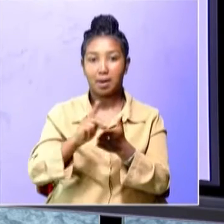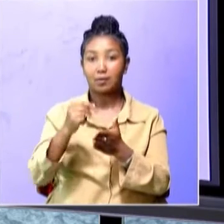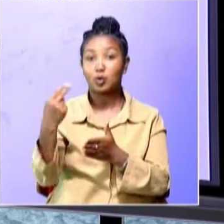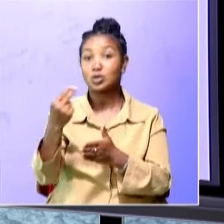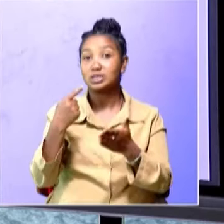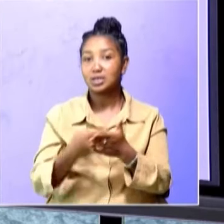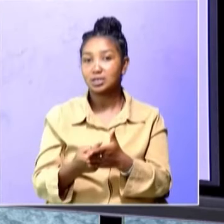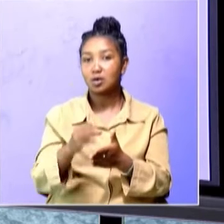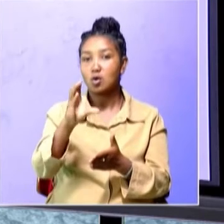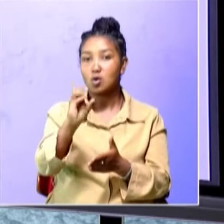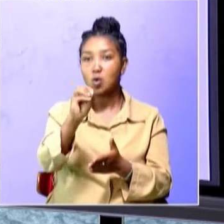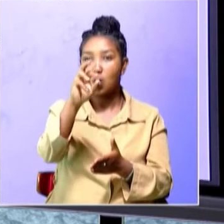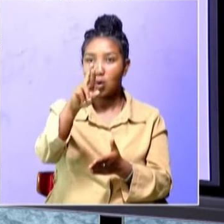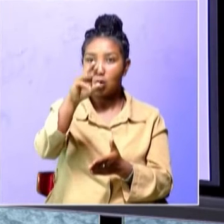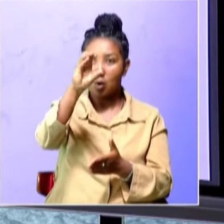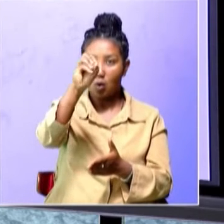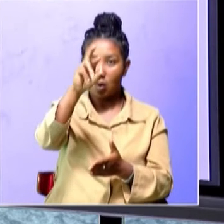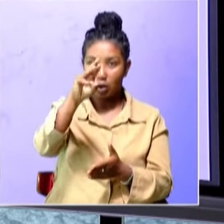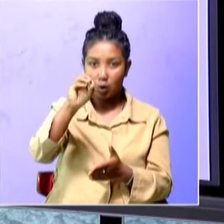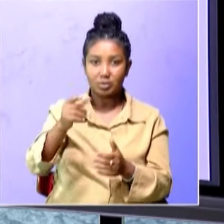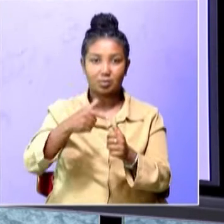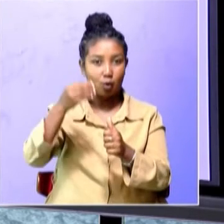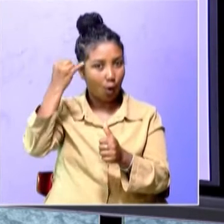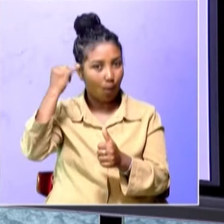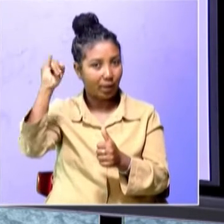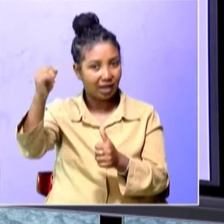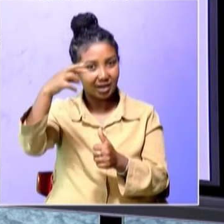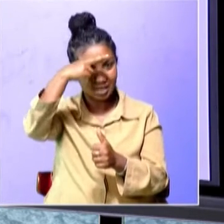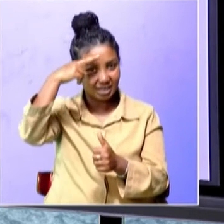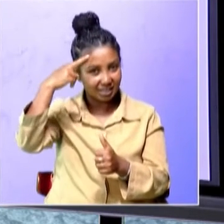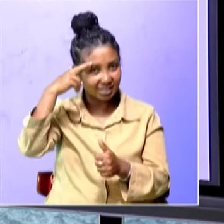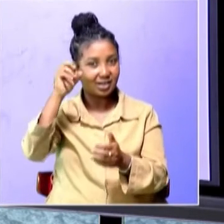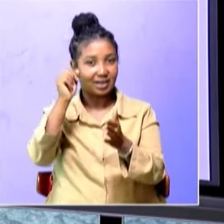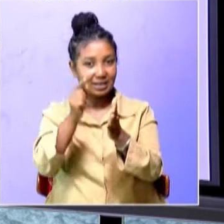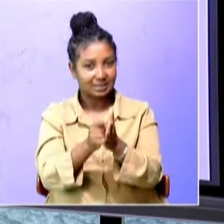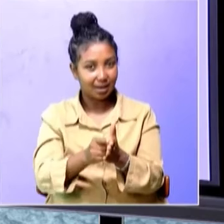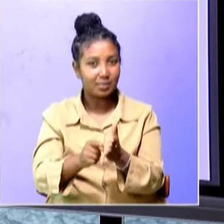using this Oreo. You see? Opinion, reason,